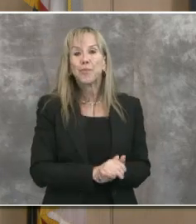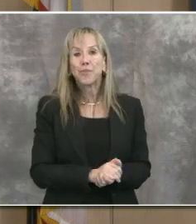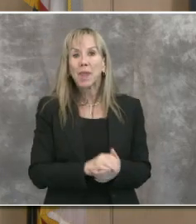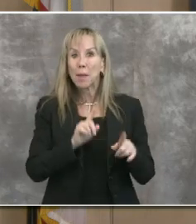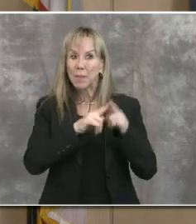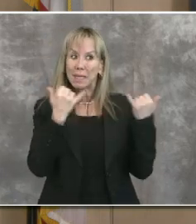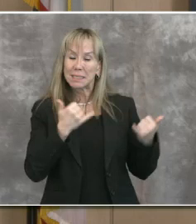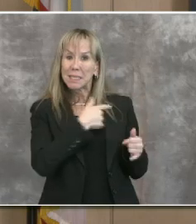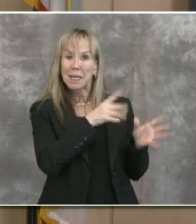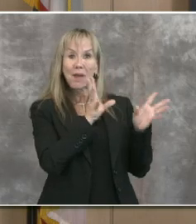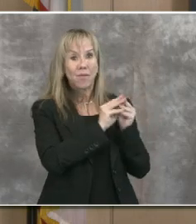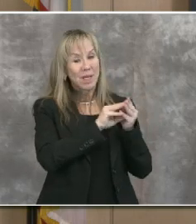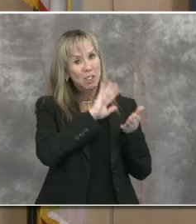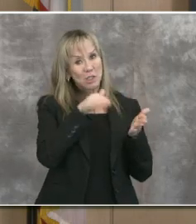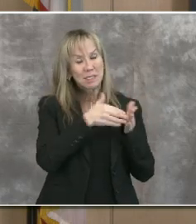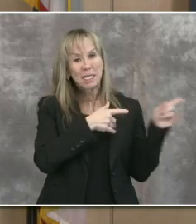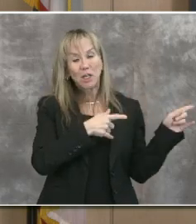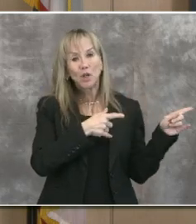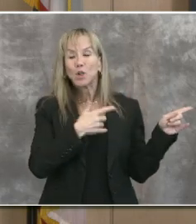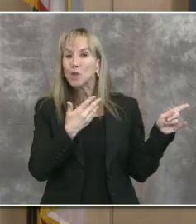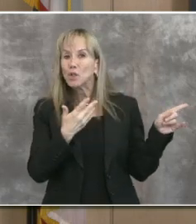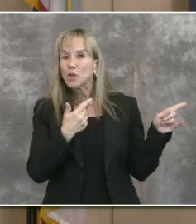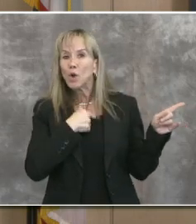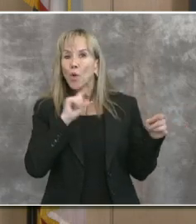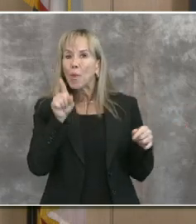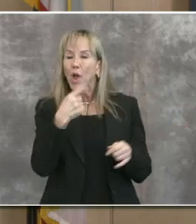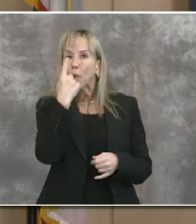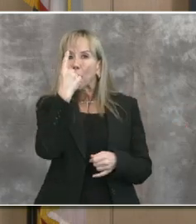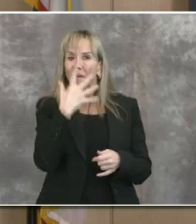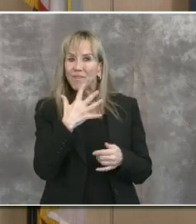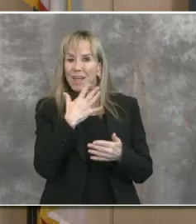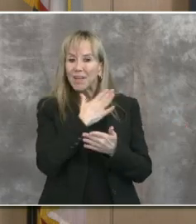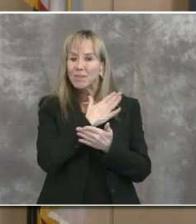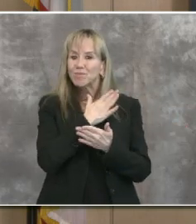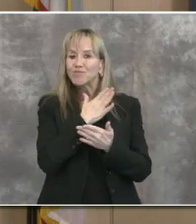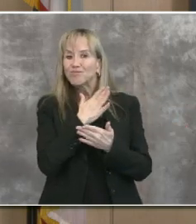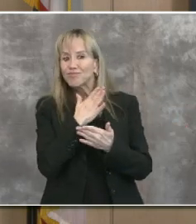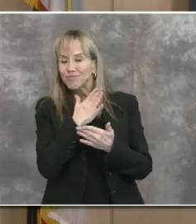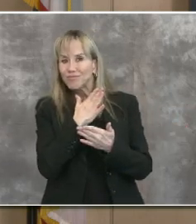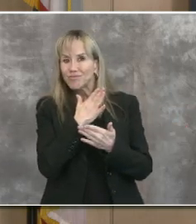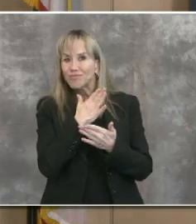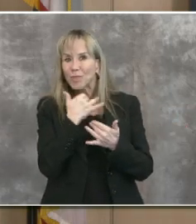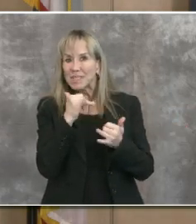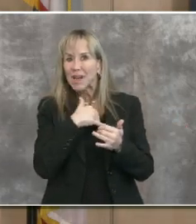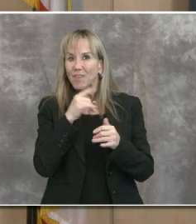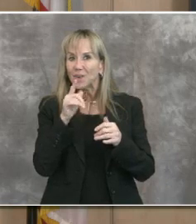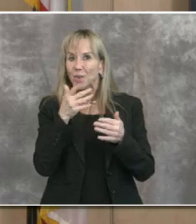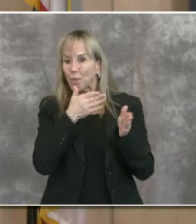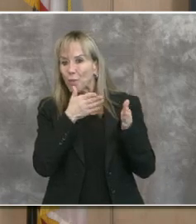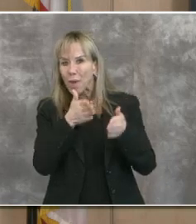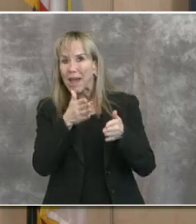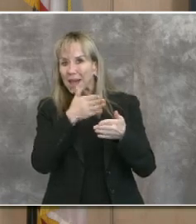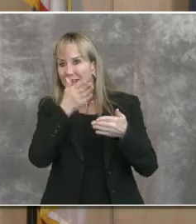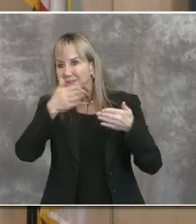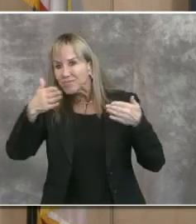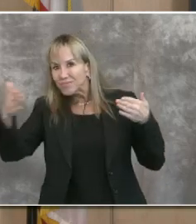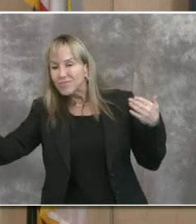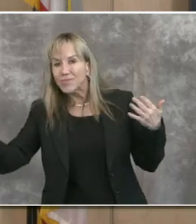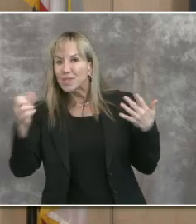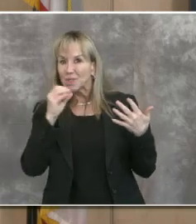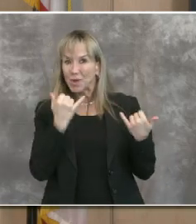important to note we're only 1/5 of the way through the population there, so we still have a ways to go. Thank